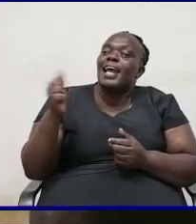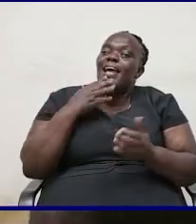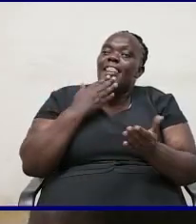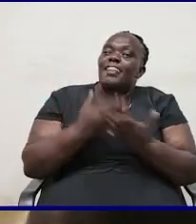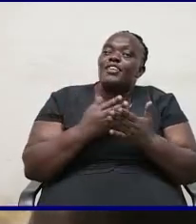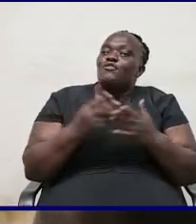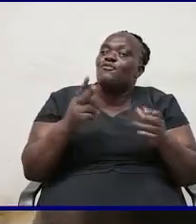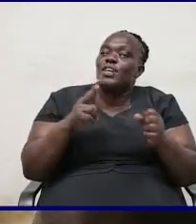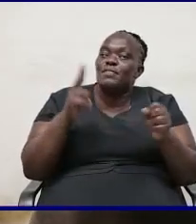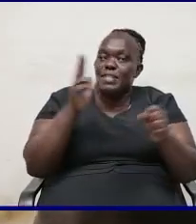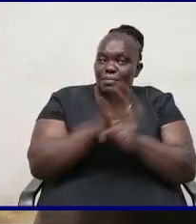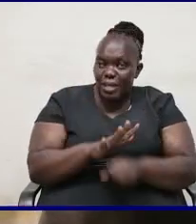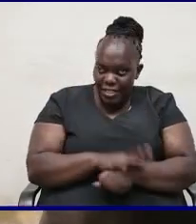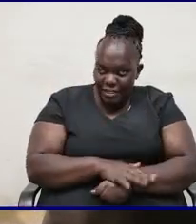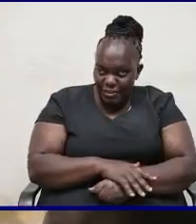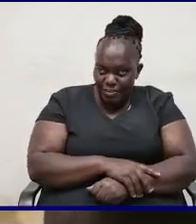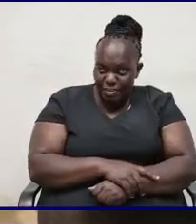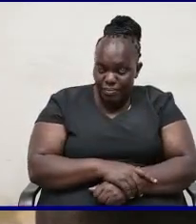much.